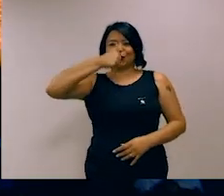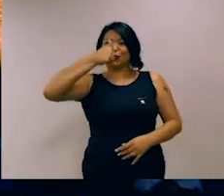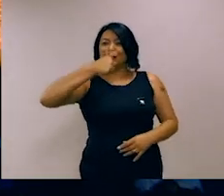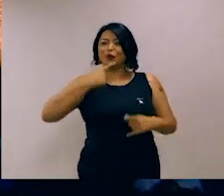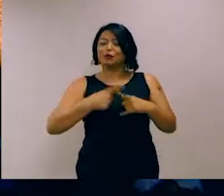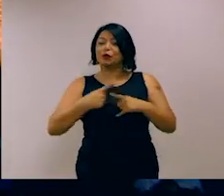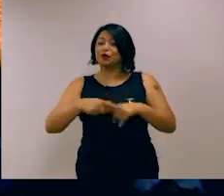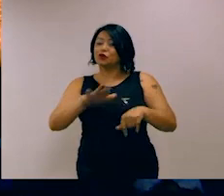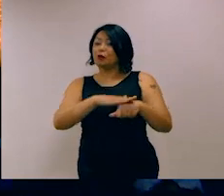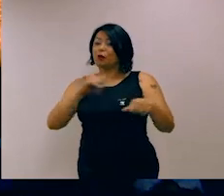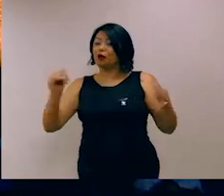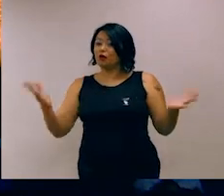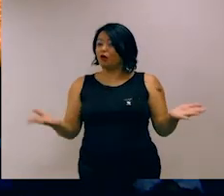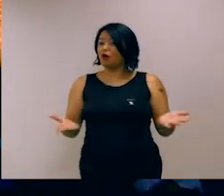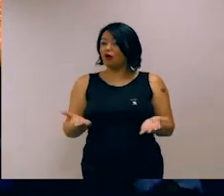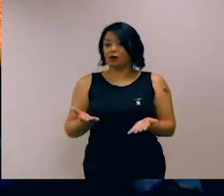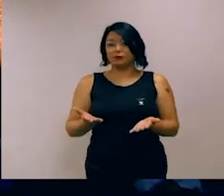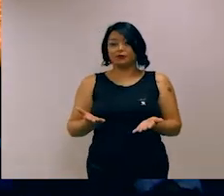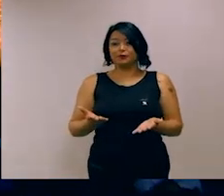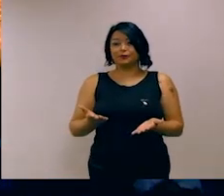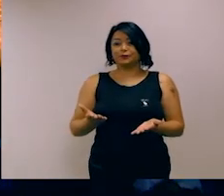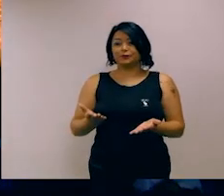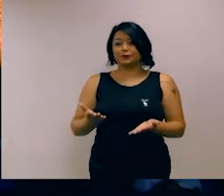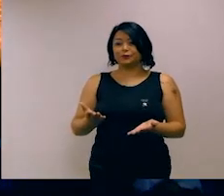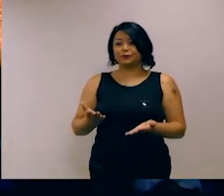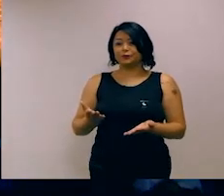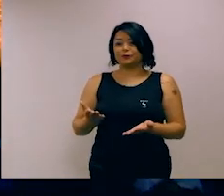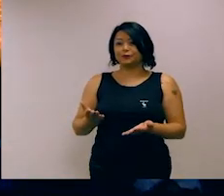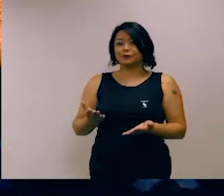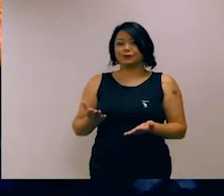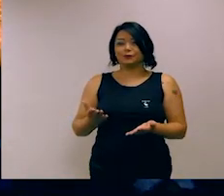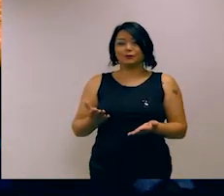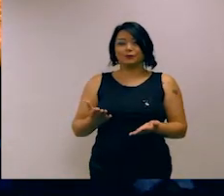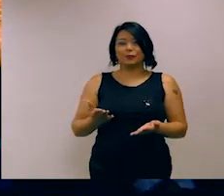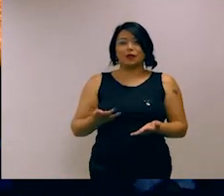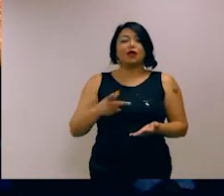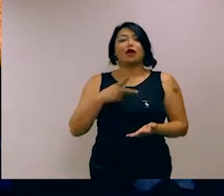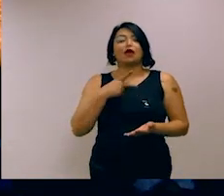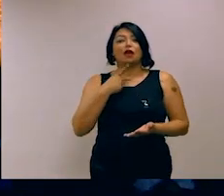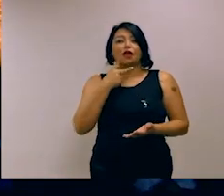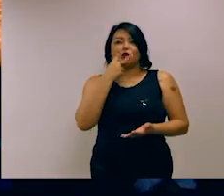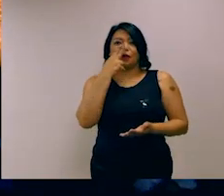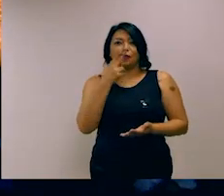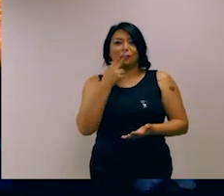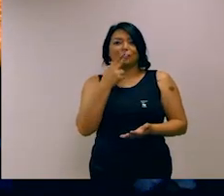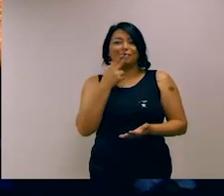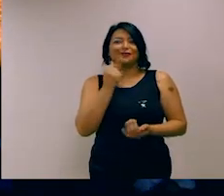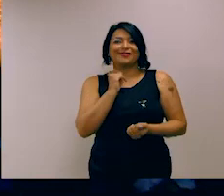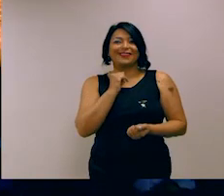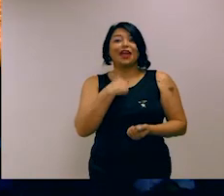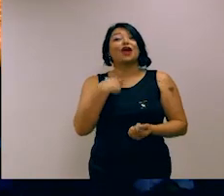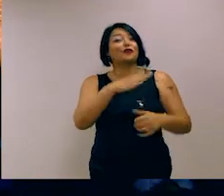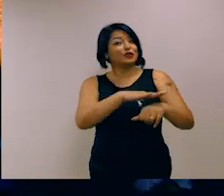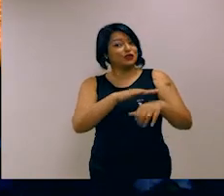here today because now I'm going to invite onto the stage, well,